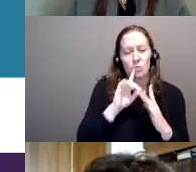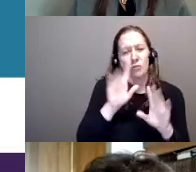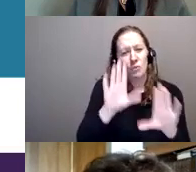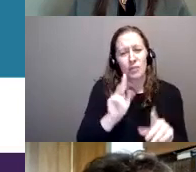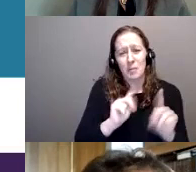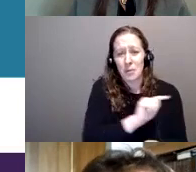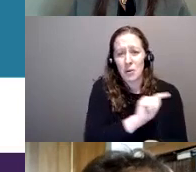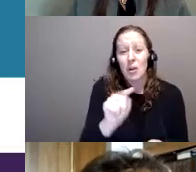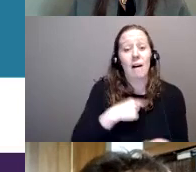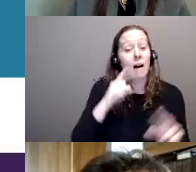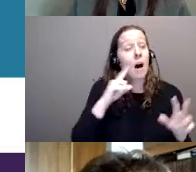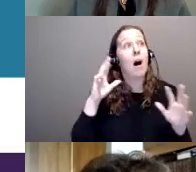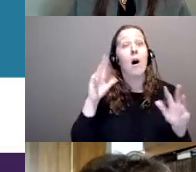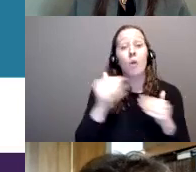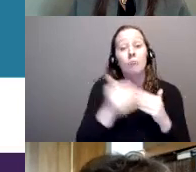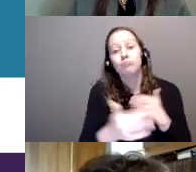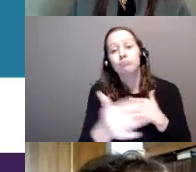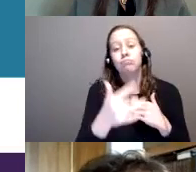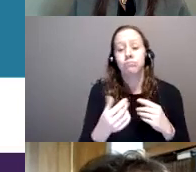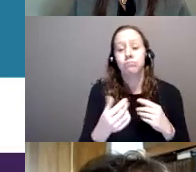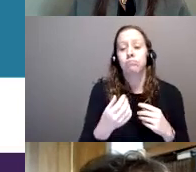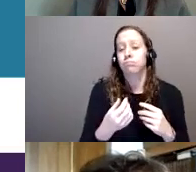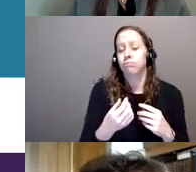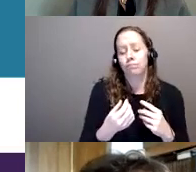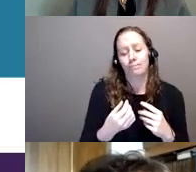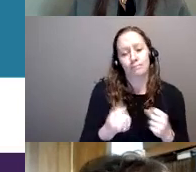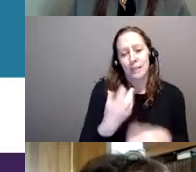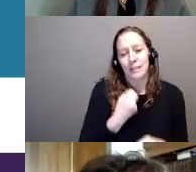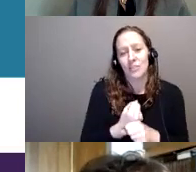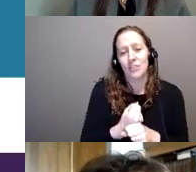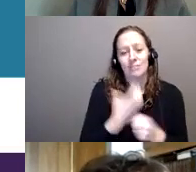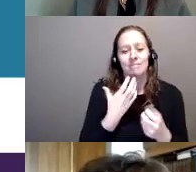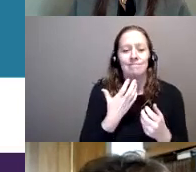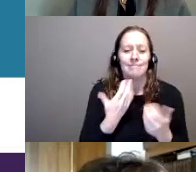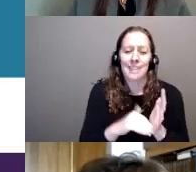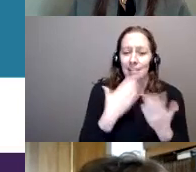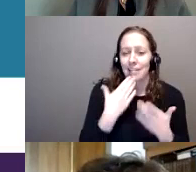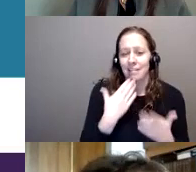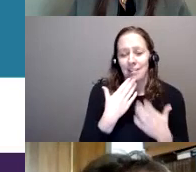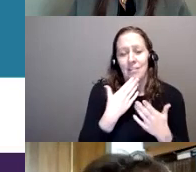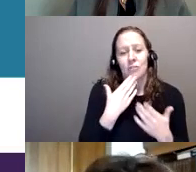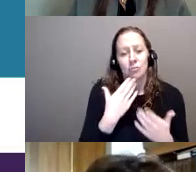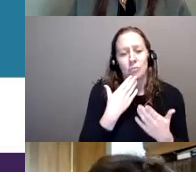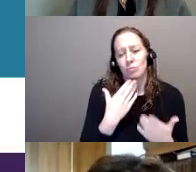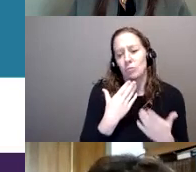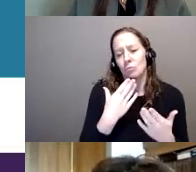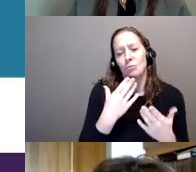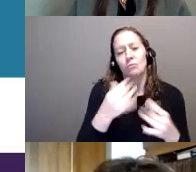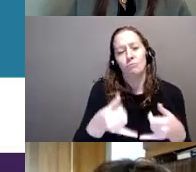be able to work with them for many, many more years. So thanks again for this great